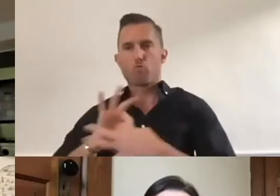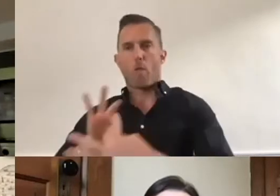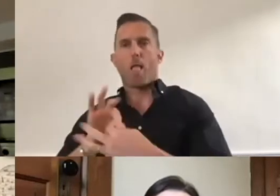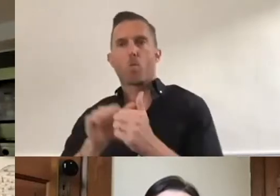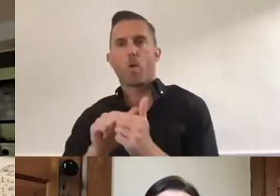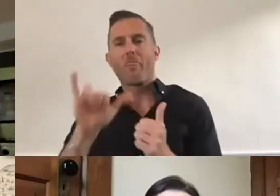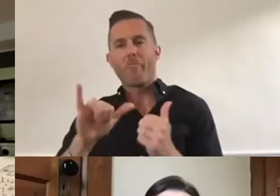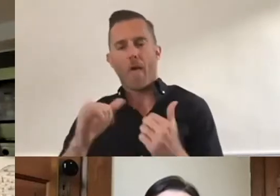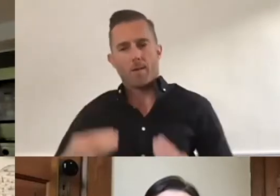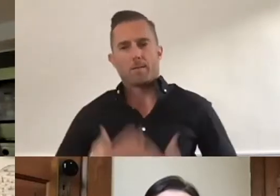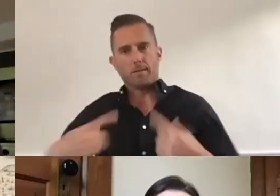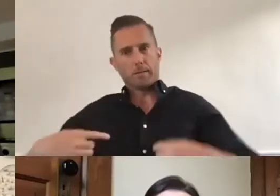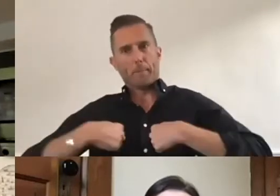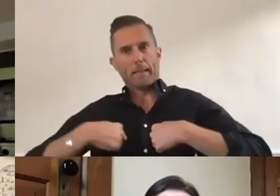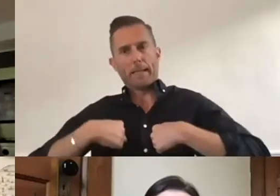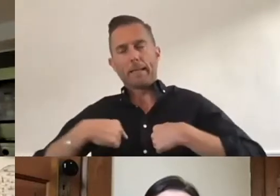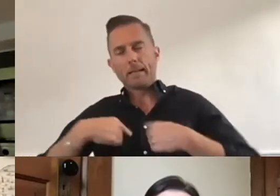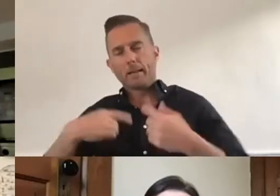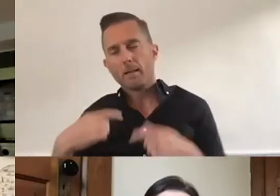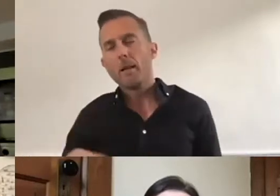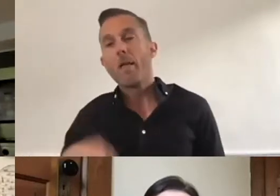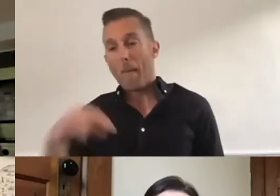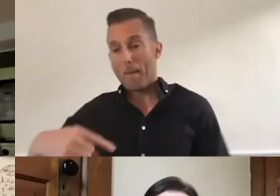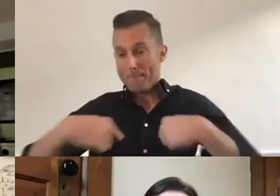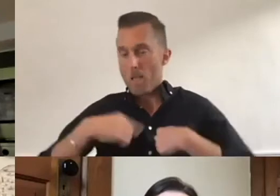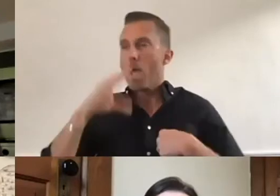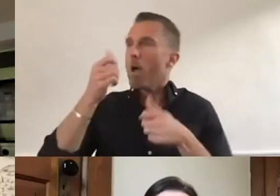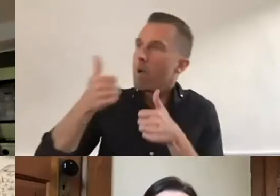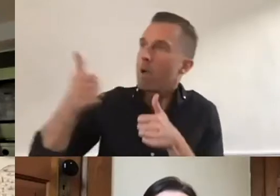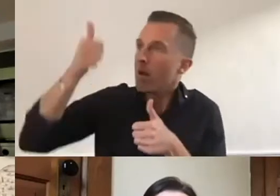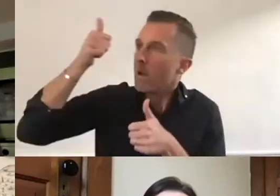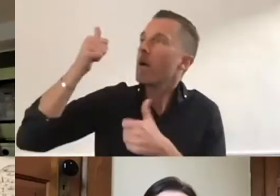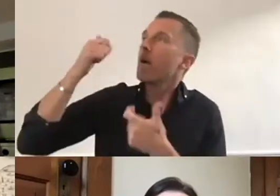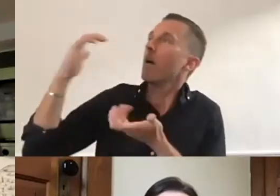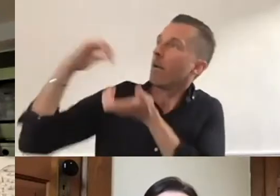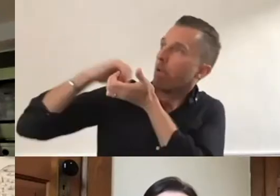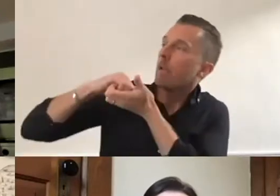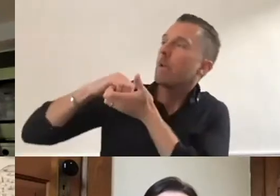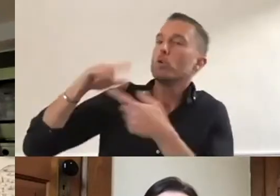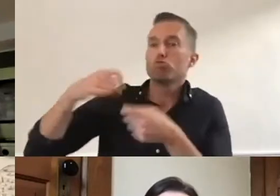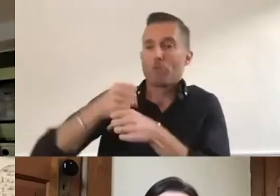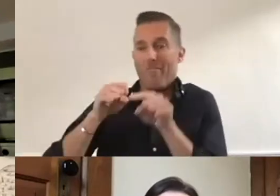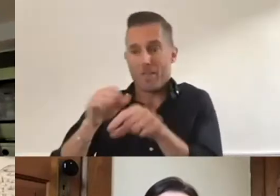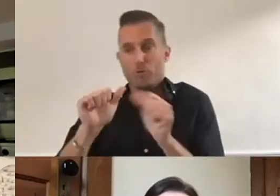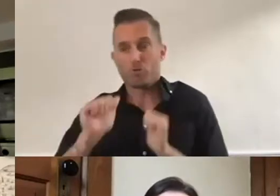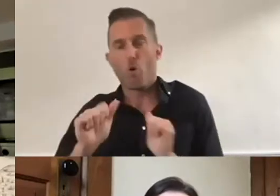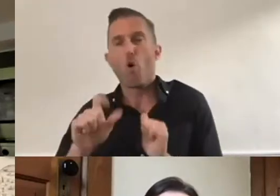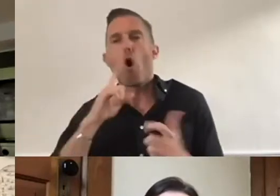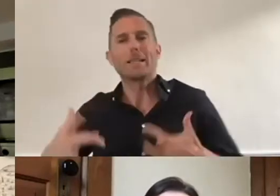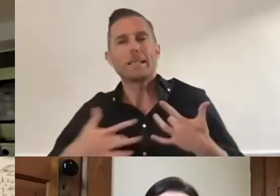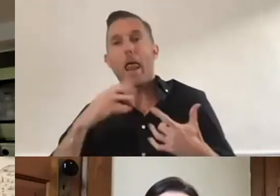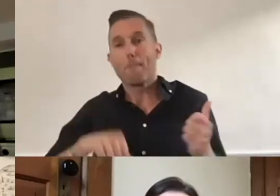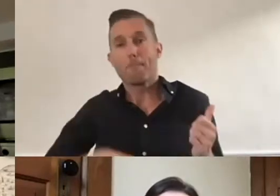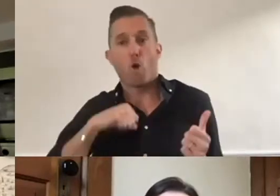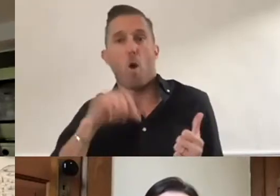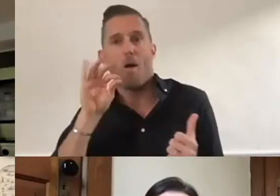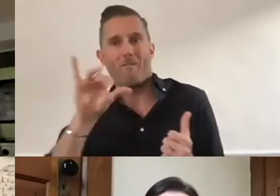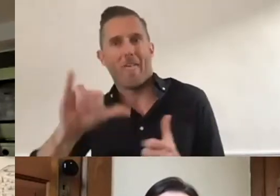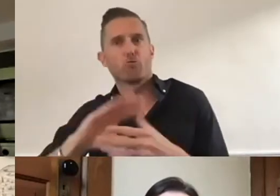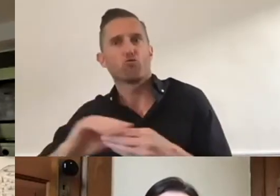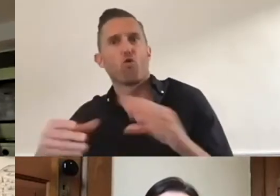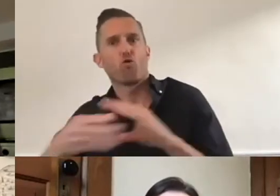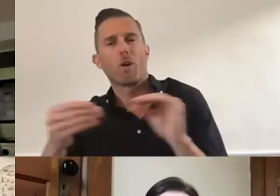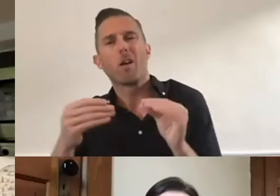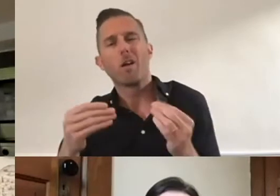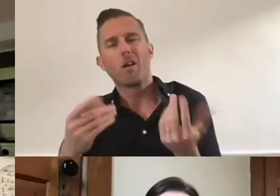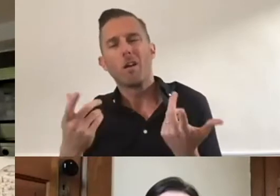and that they and the studio and the network that have worked together to create this show are excited and are proud of, and that's personal